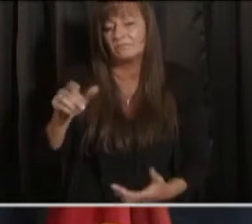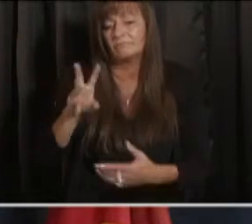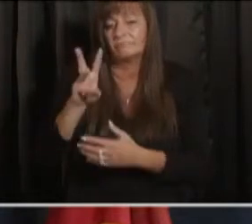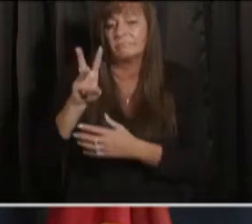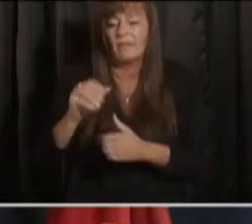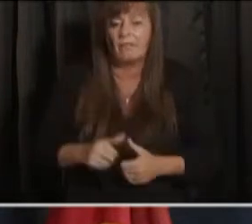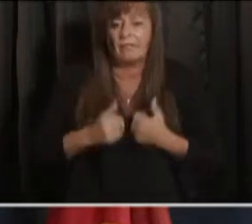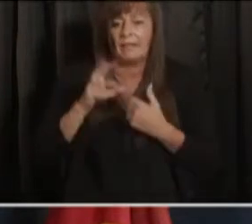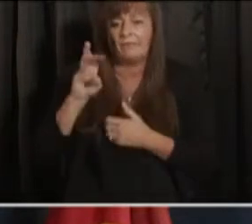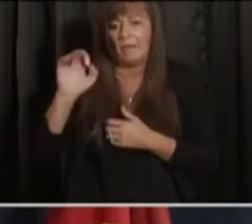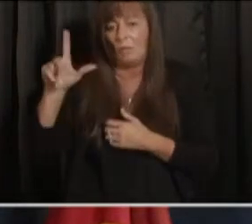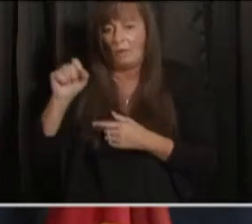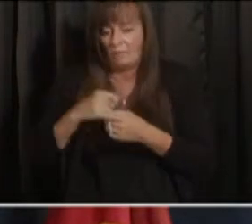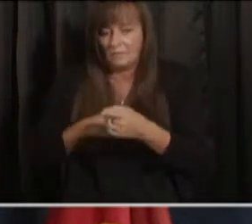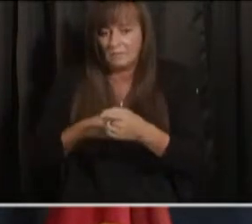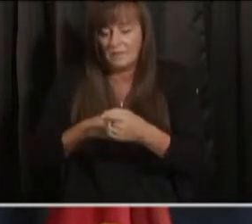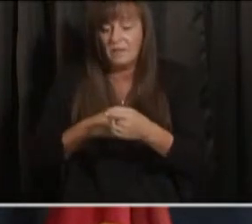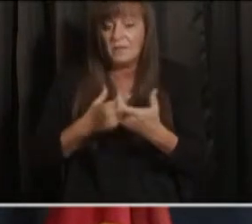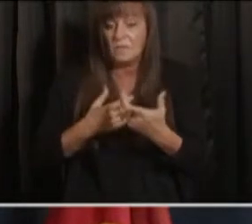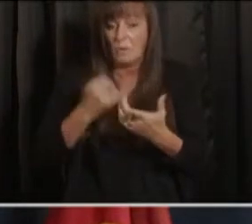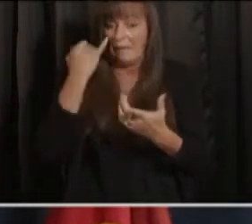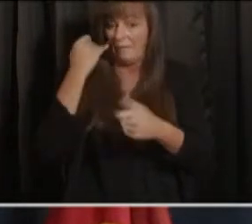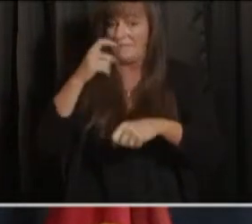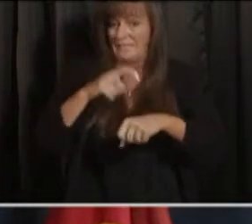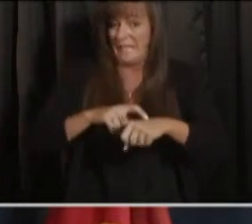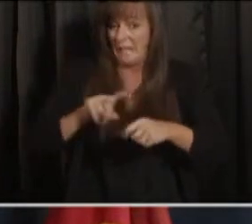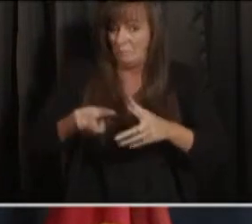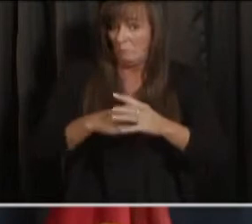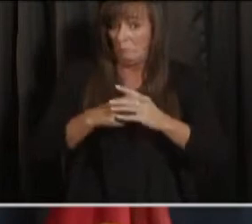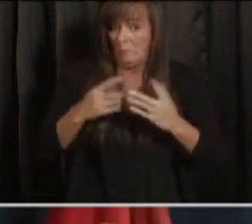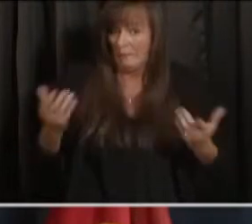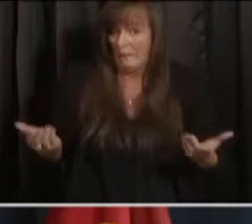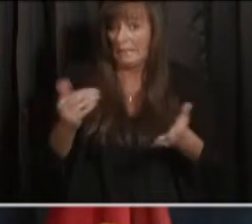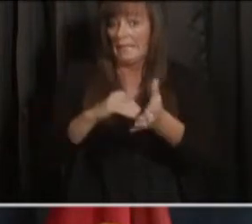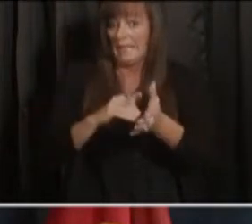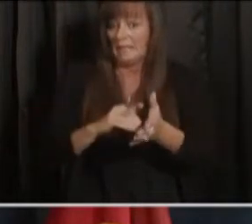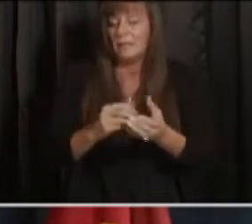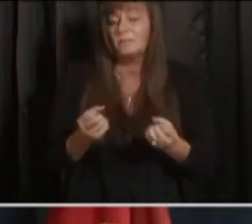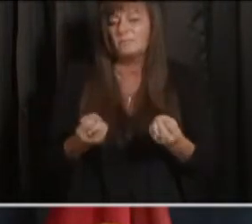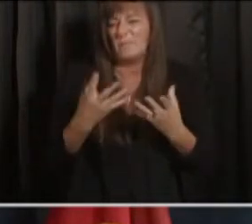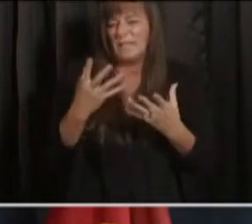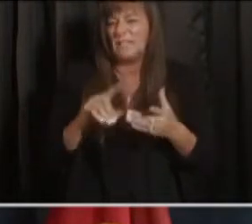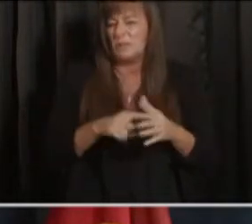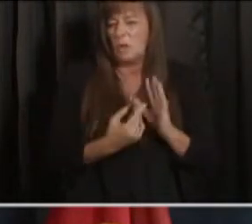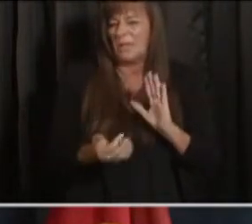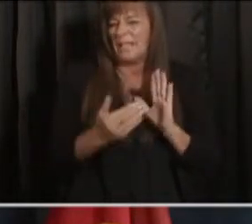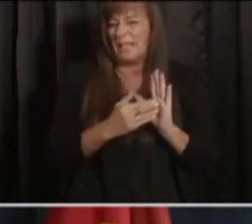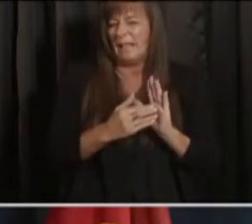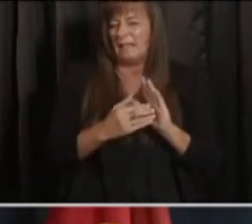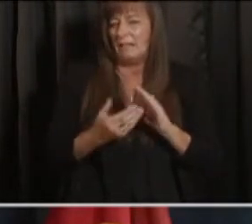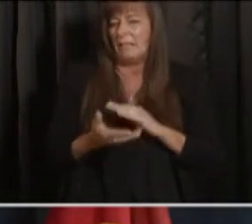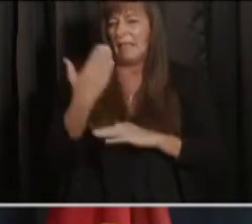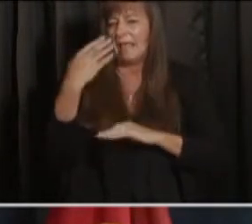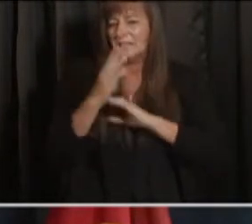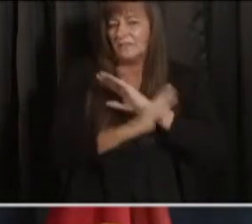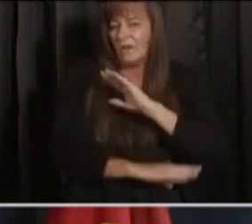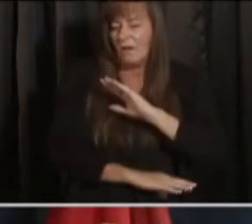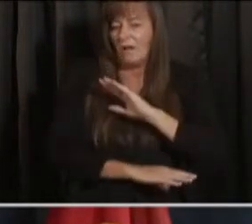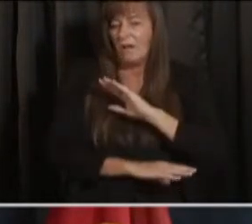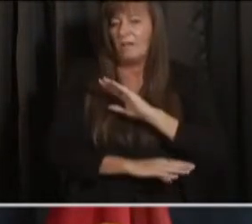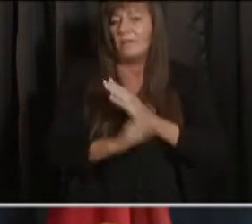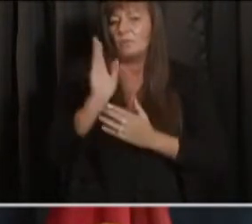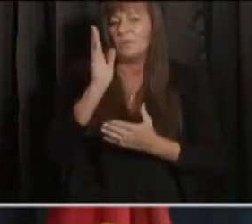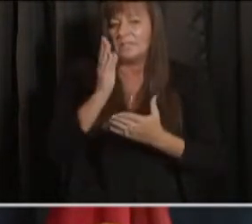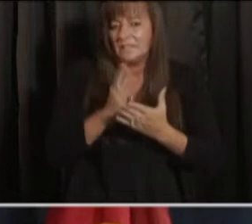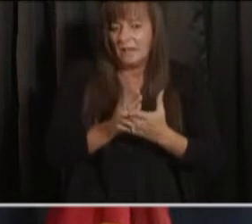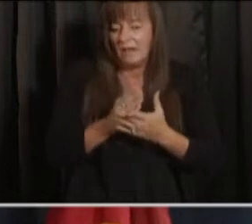time to actually activate them again. We did have a number of them activated last fall. They were inactivated once things calmed down